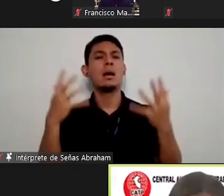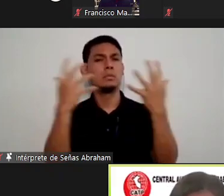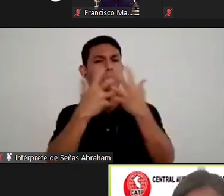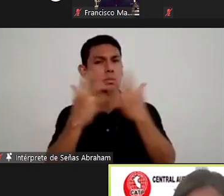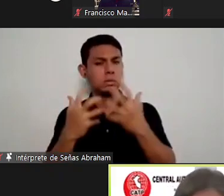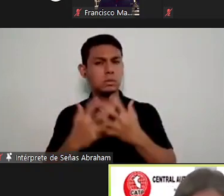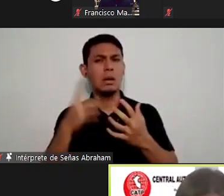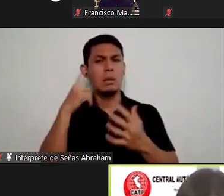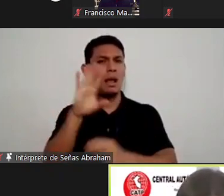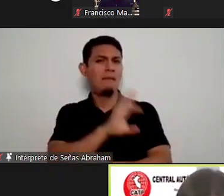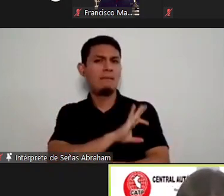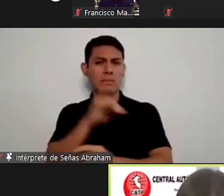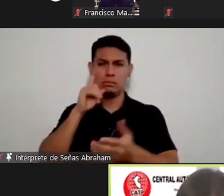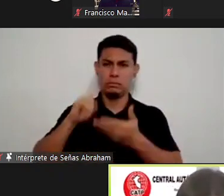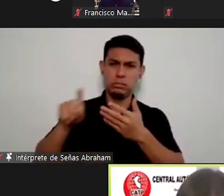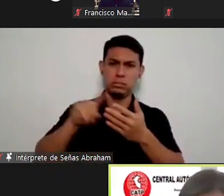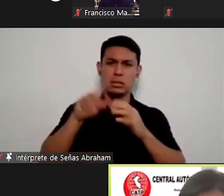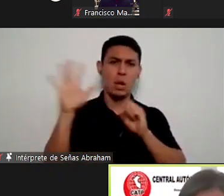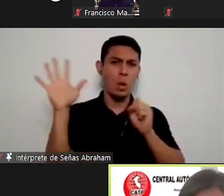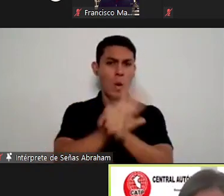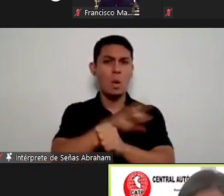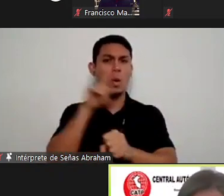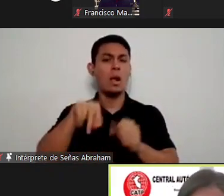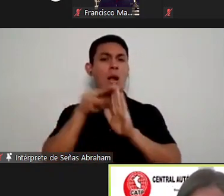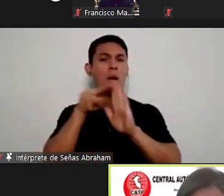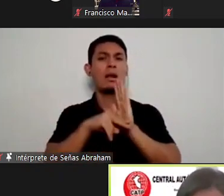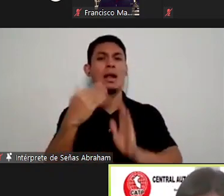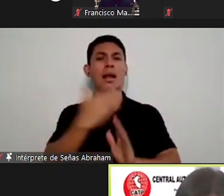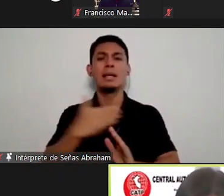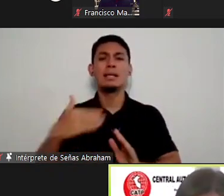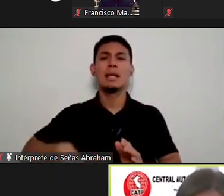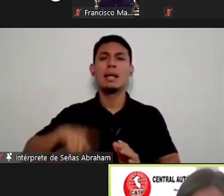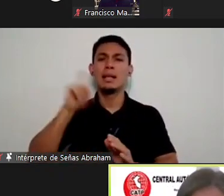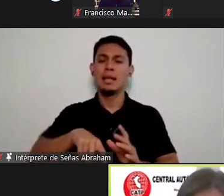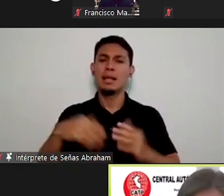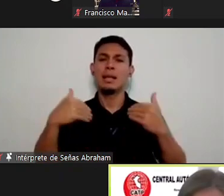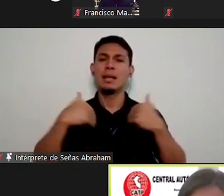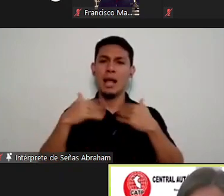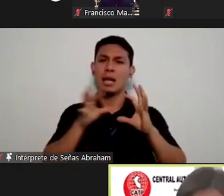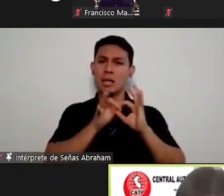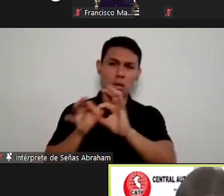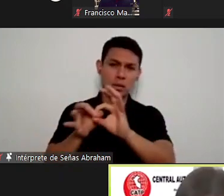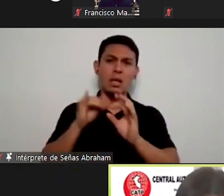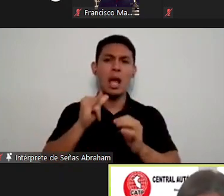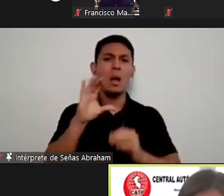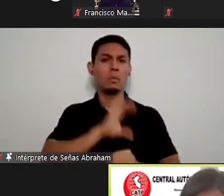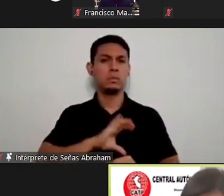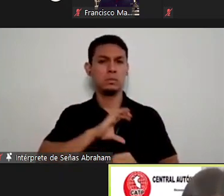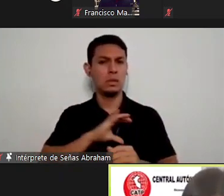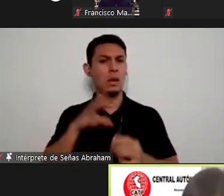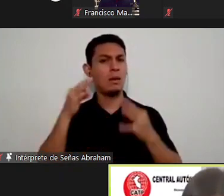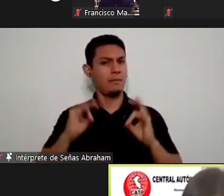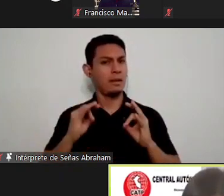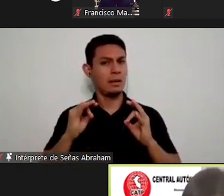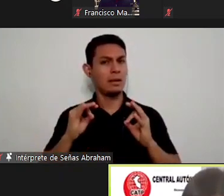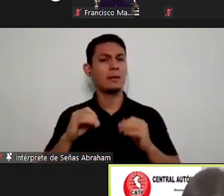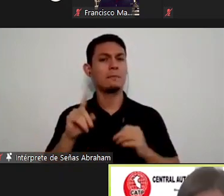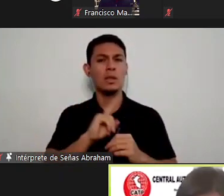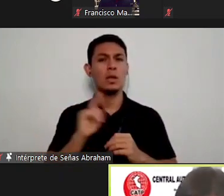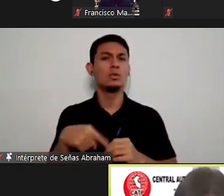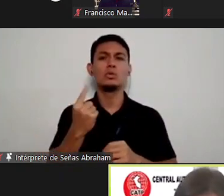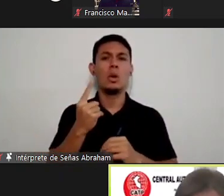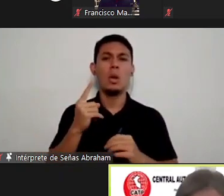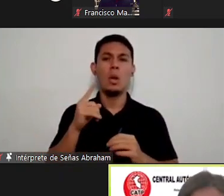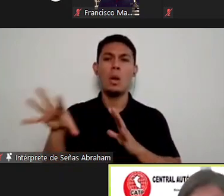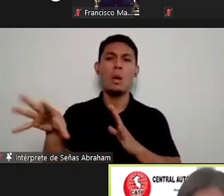mechanisms to regulate and comply with these regulations the state needs to be articulated and be coherently